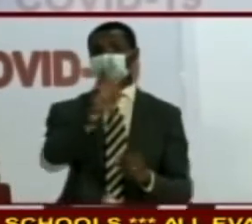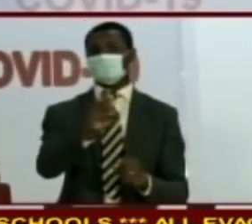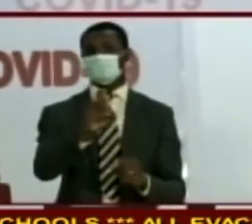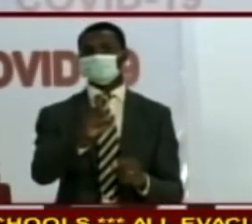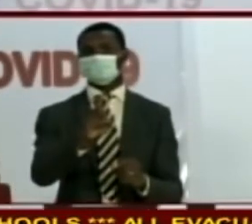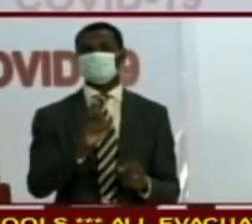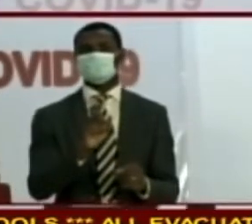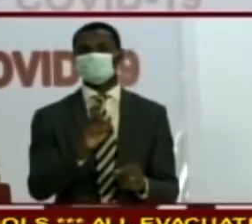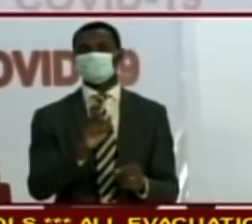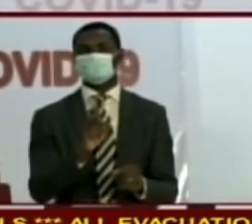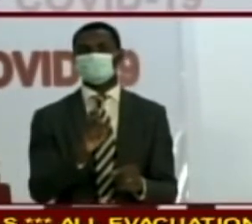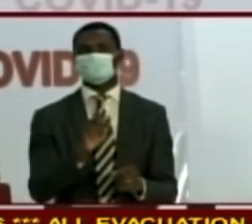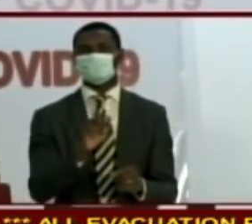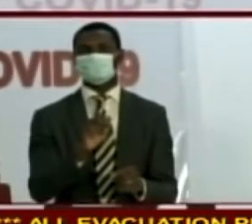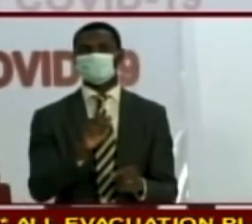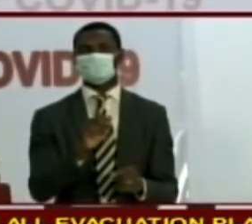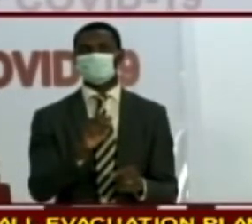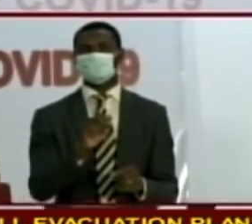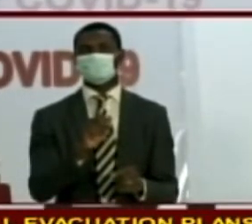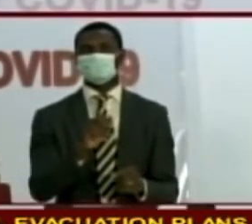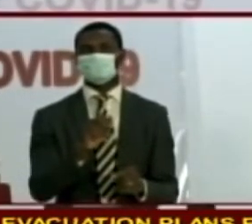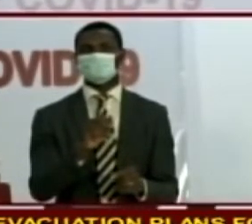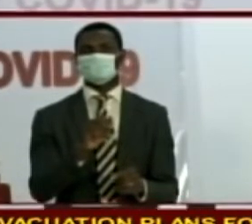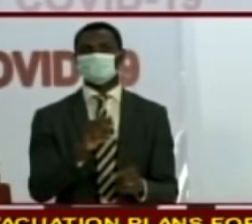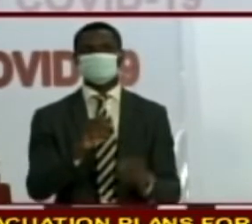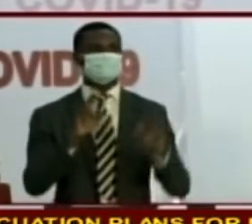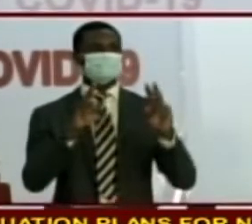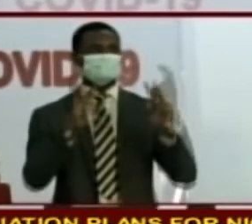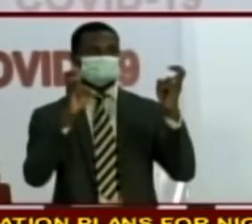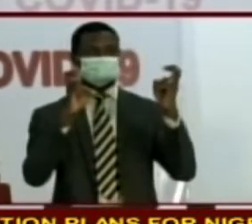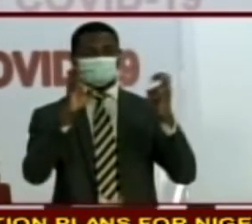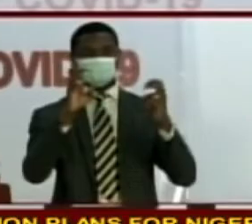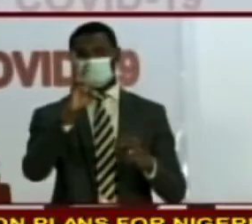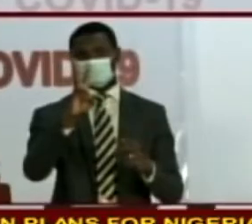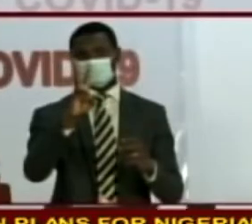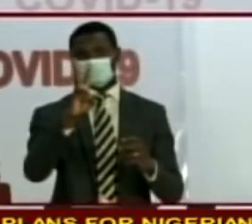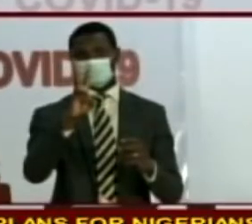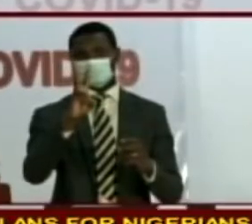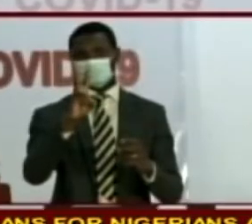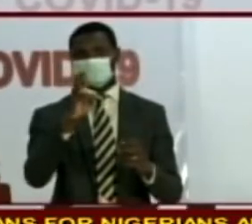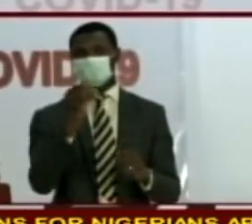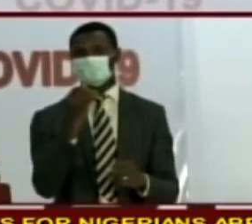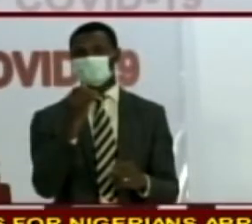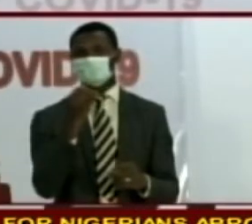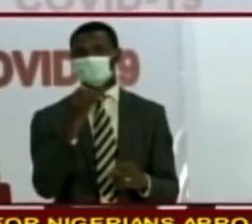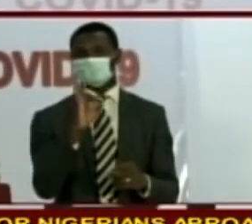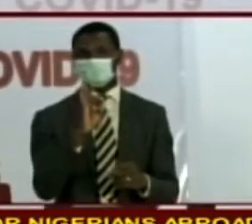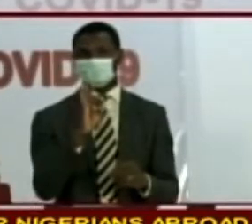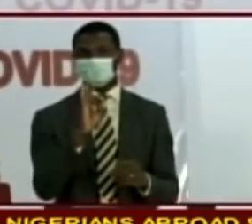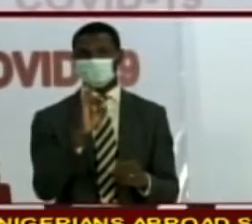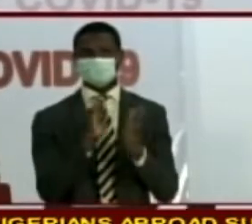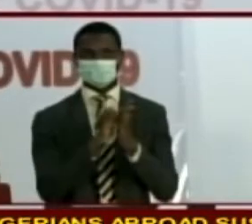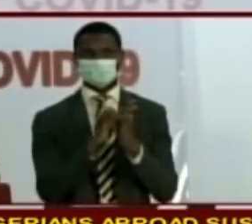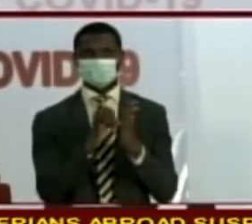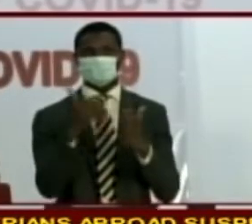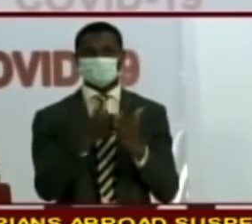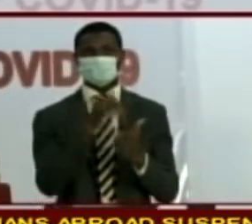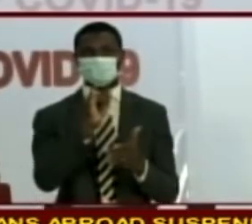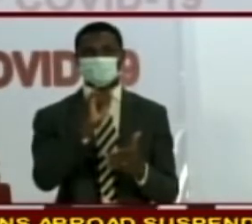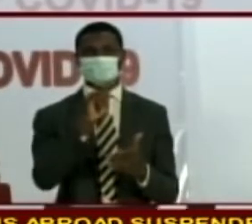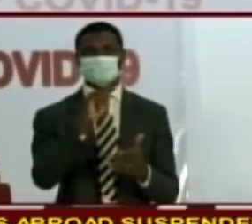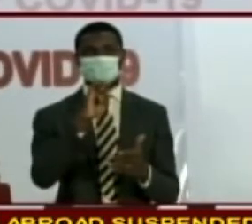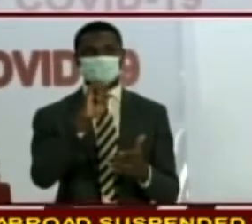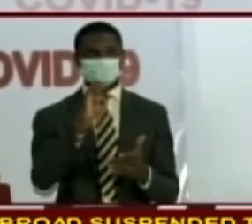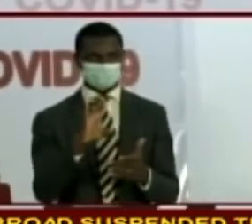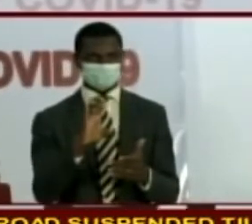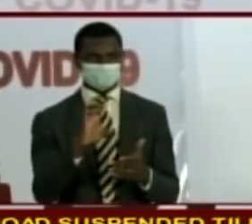they have as Article 6 of these guidelines, ICT and